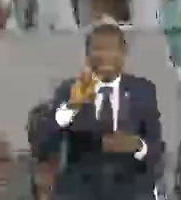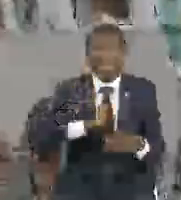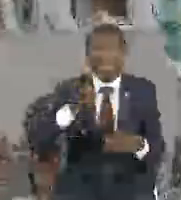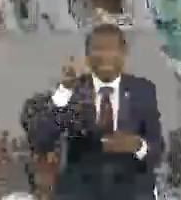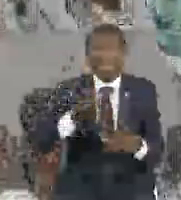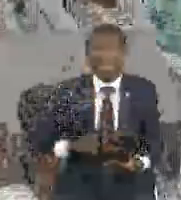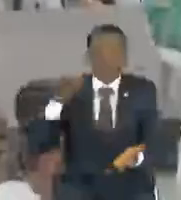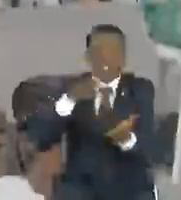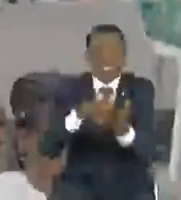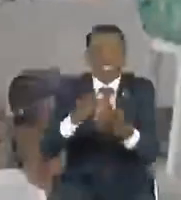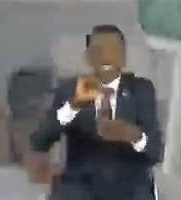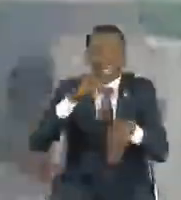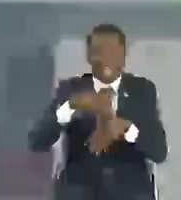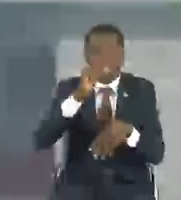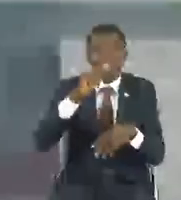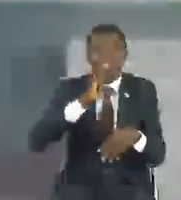at the age of